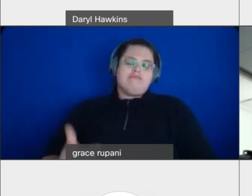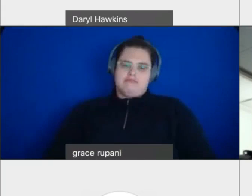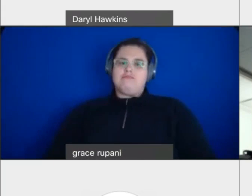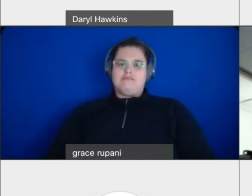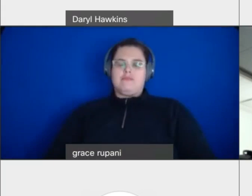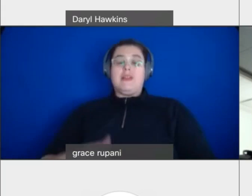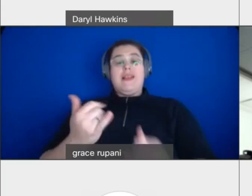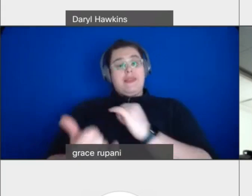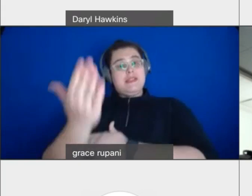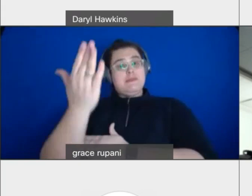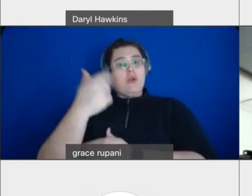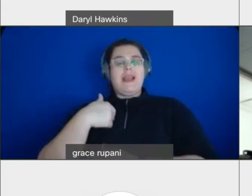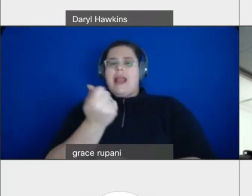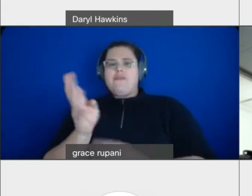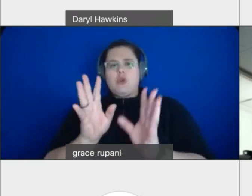that,